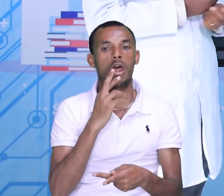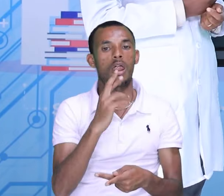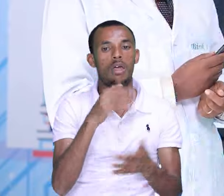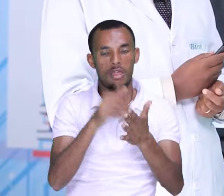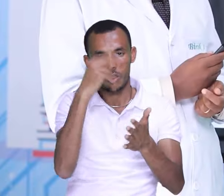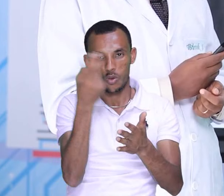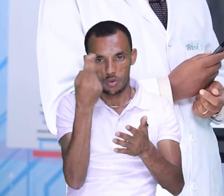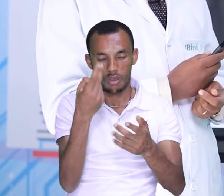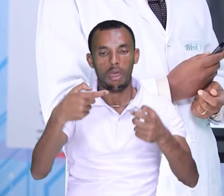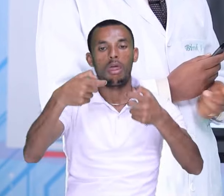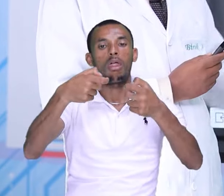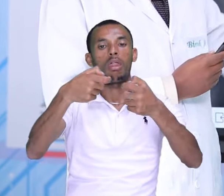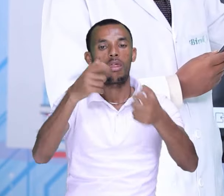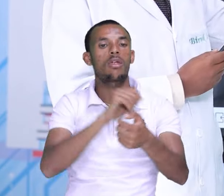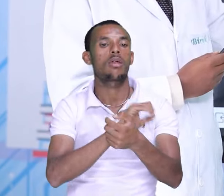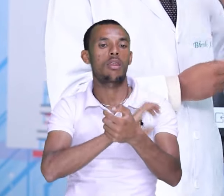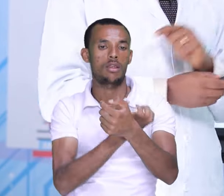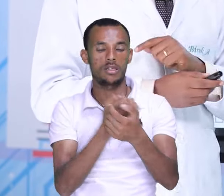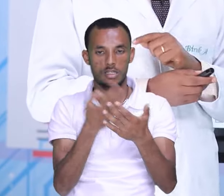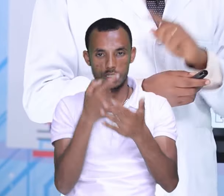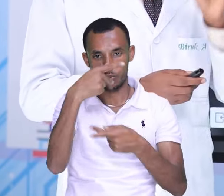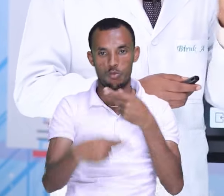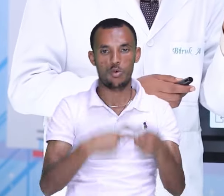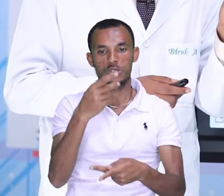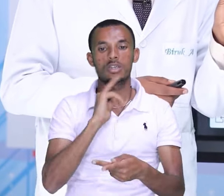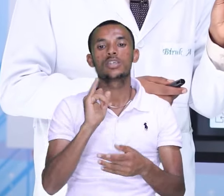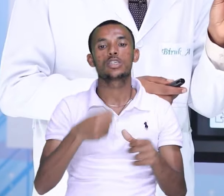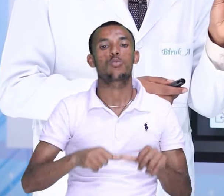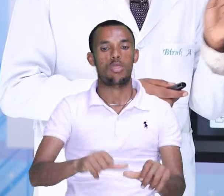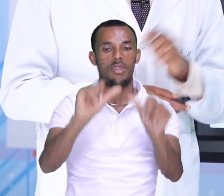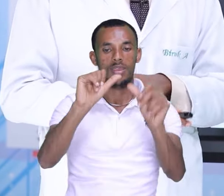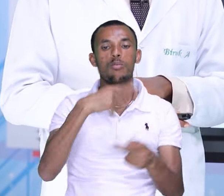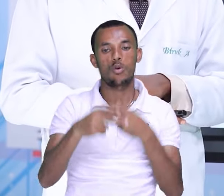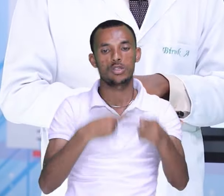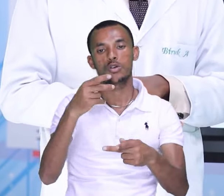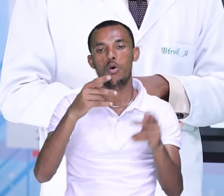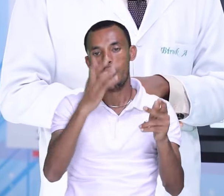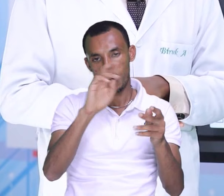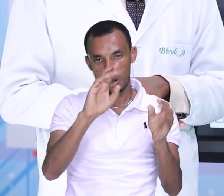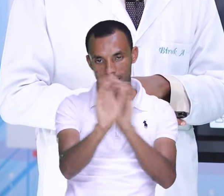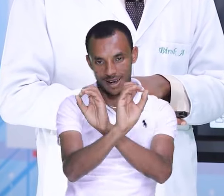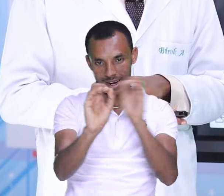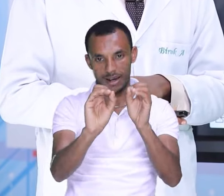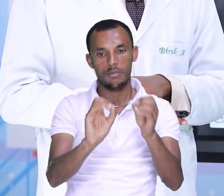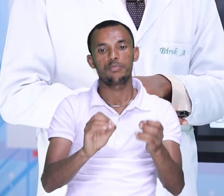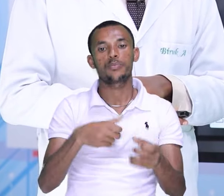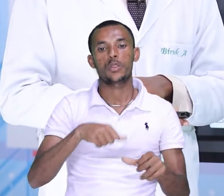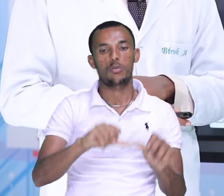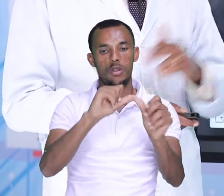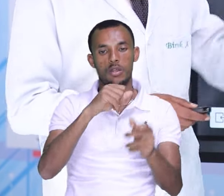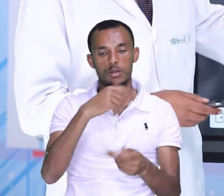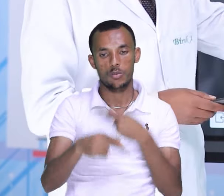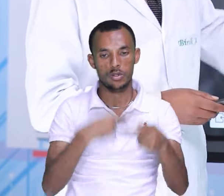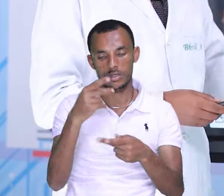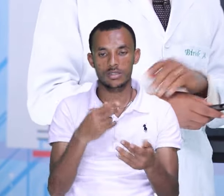uses electrical energy. Already this process is a spontaneous process or non-spontaneous process.